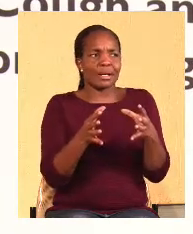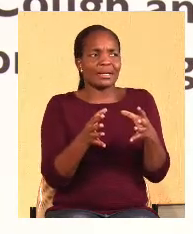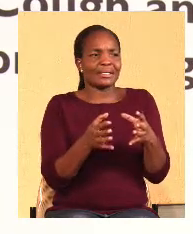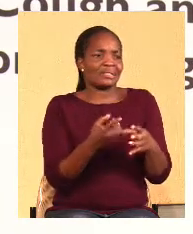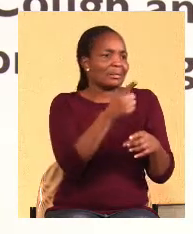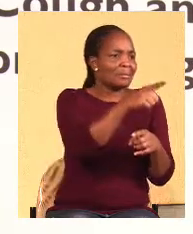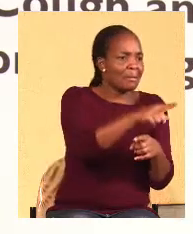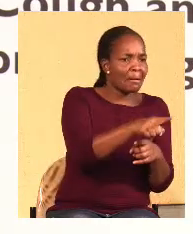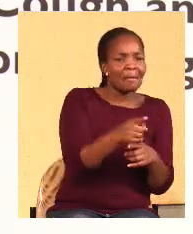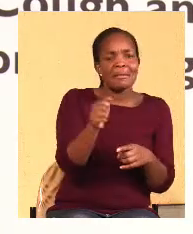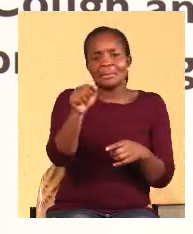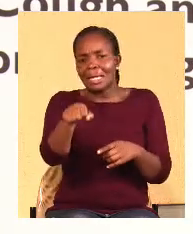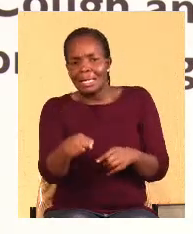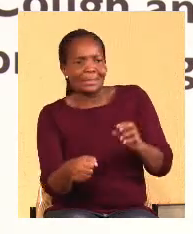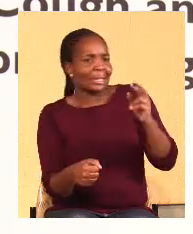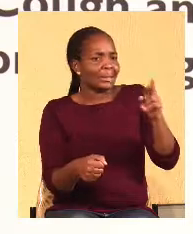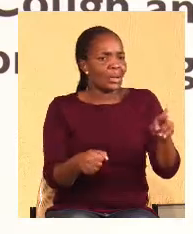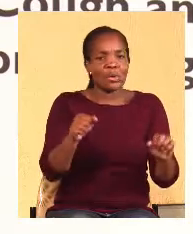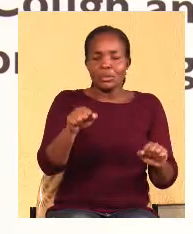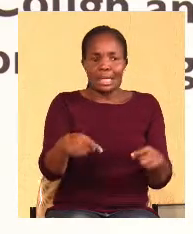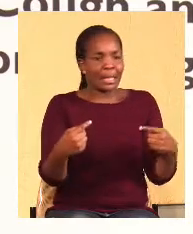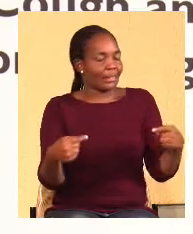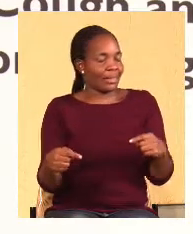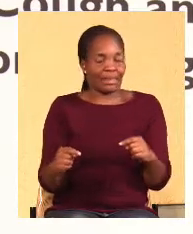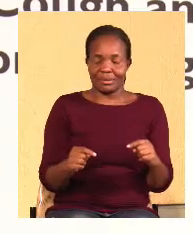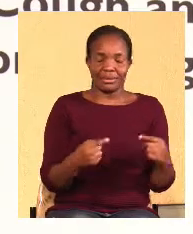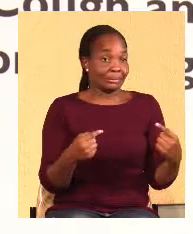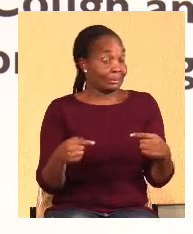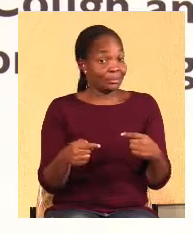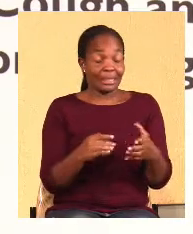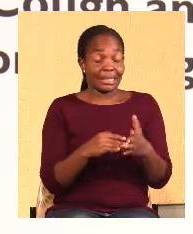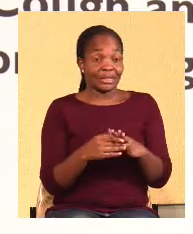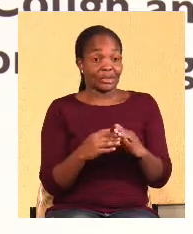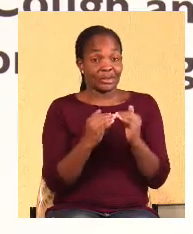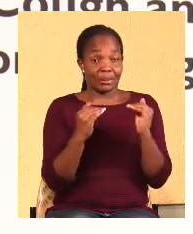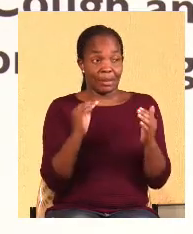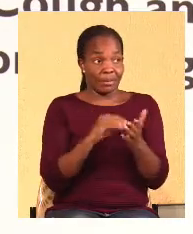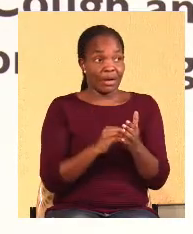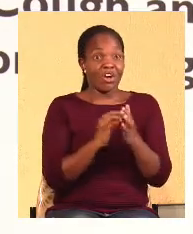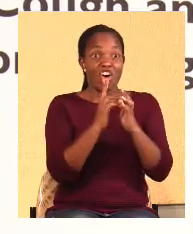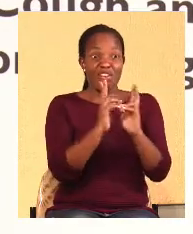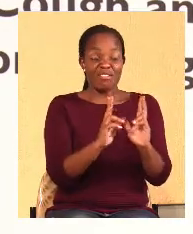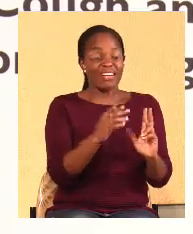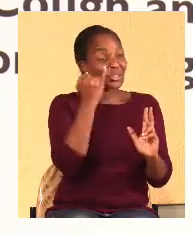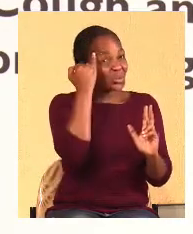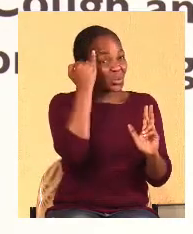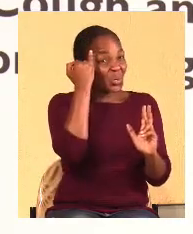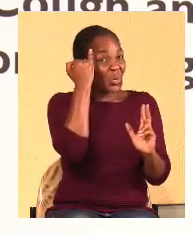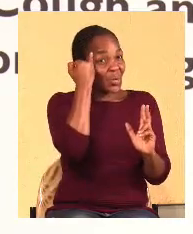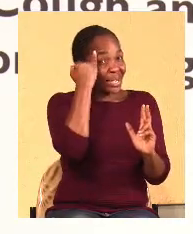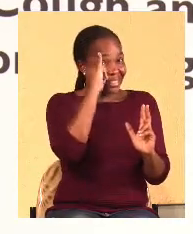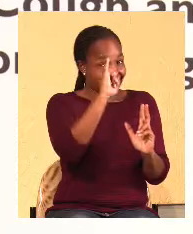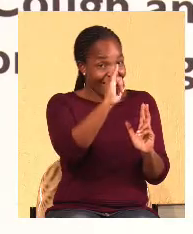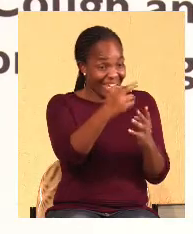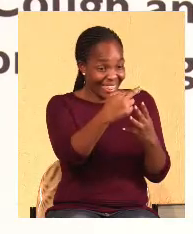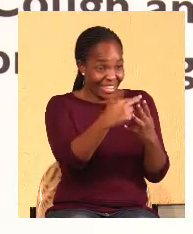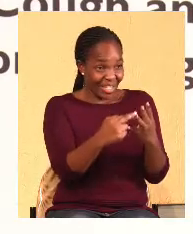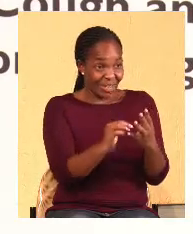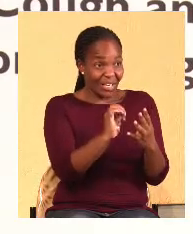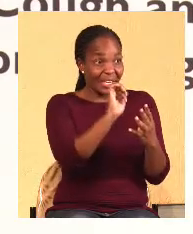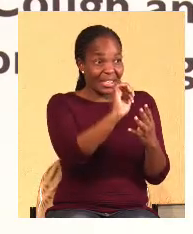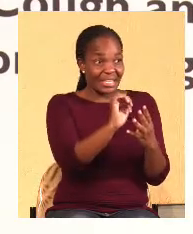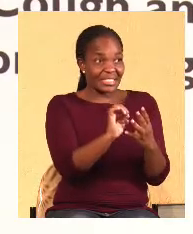that is and so forth. And I know that members of the public may have some concerns, about the manner in which we've lifted